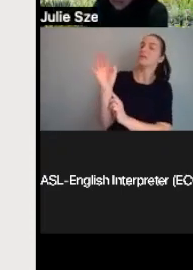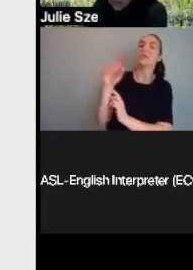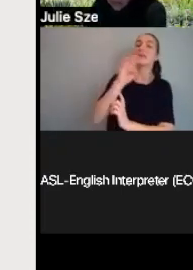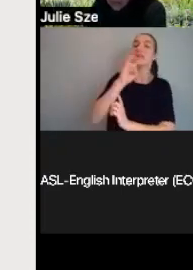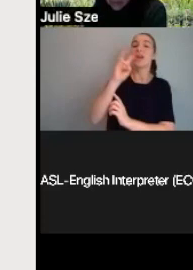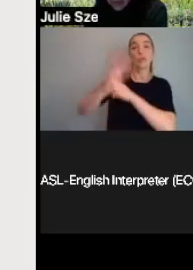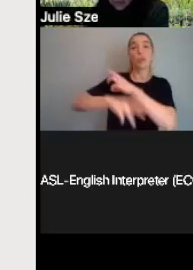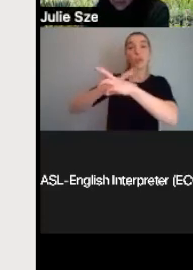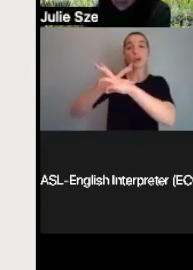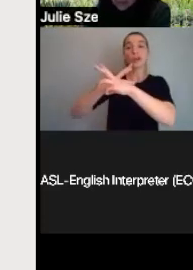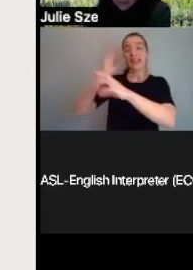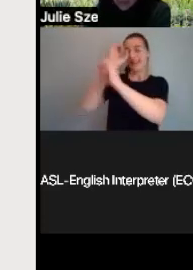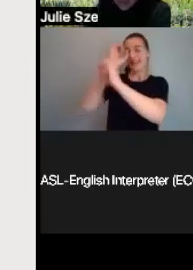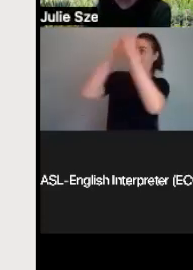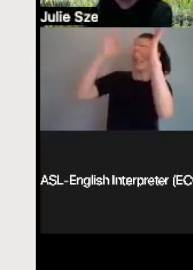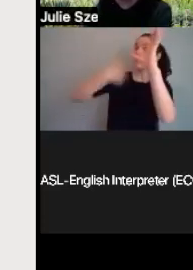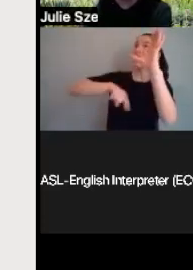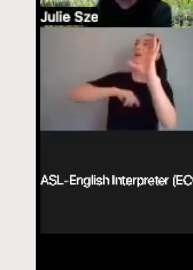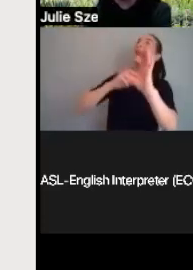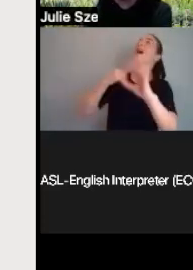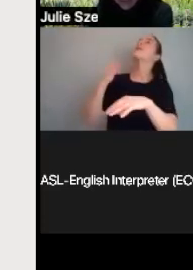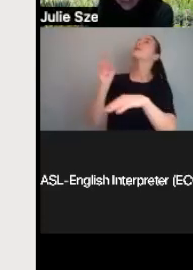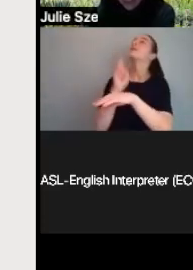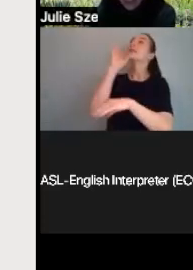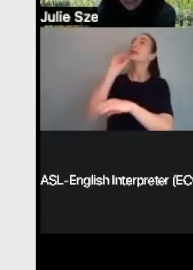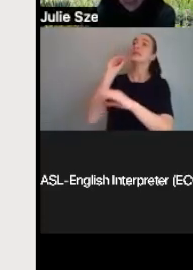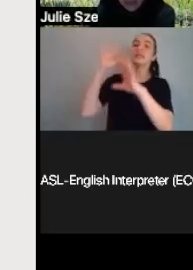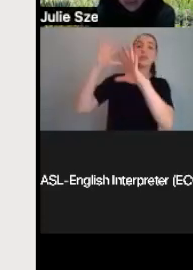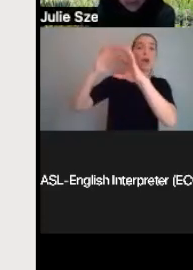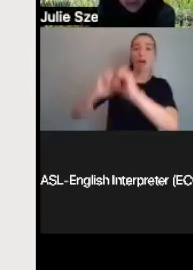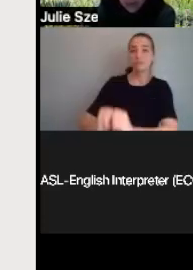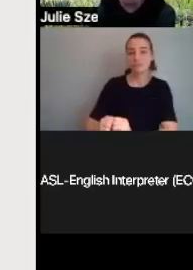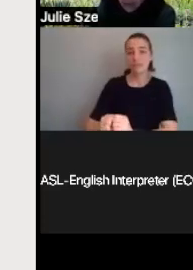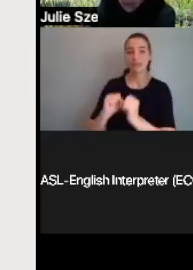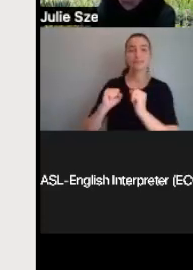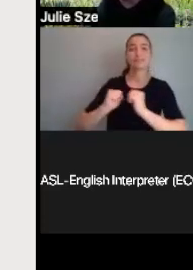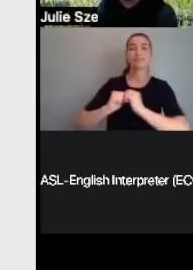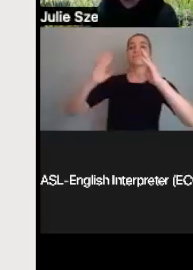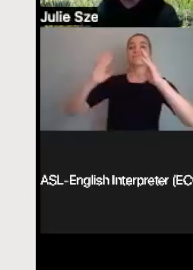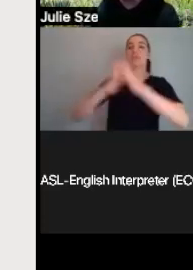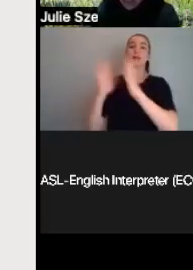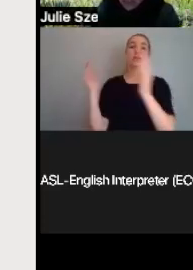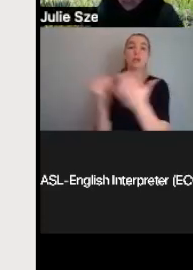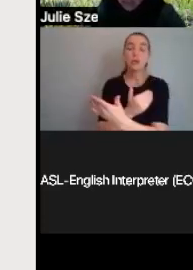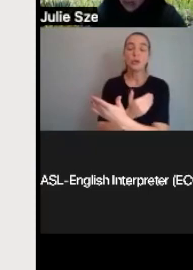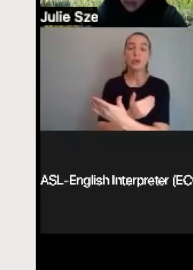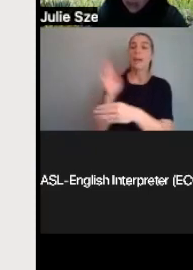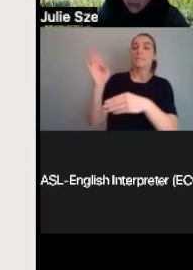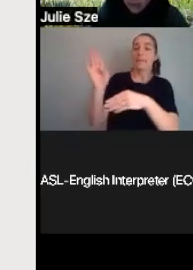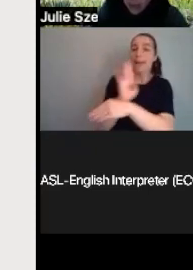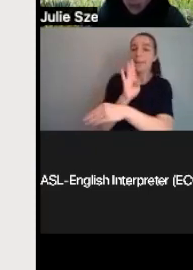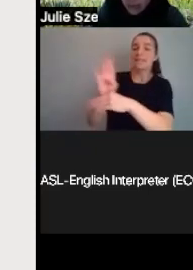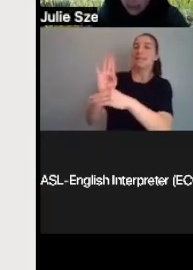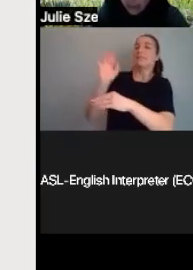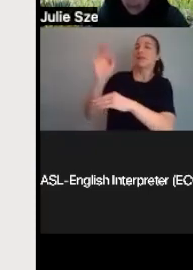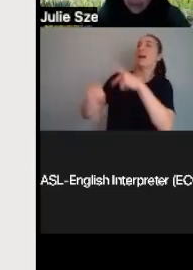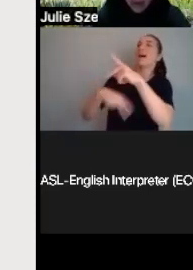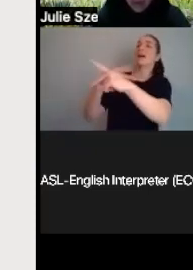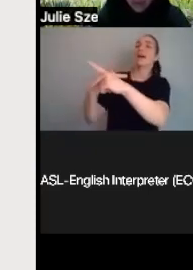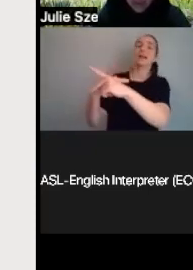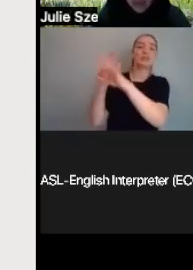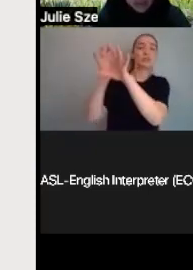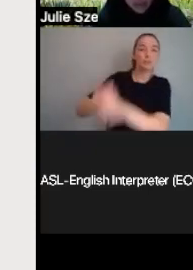whiteness, oil, and capitalism. They distinguish their position against mainstream technologically driven conversations on climate policy,